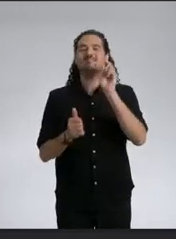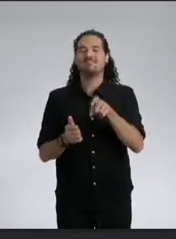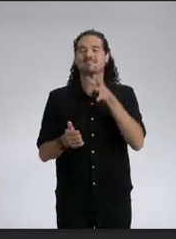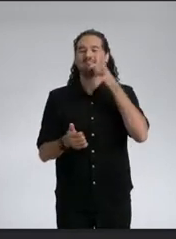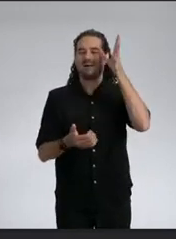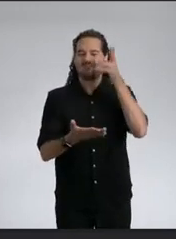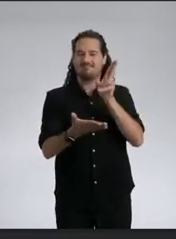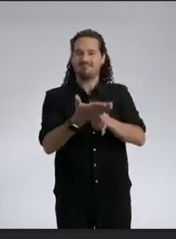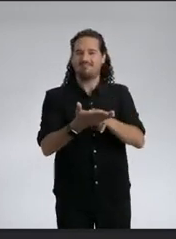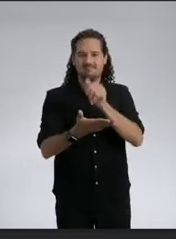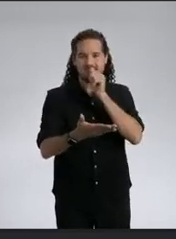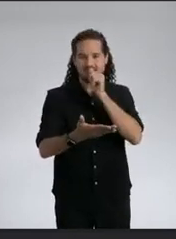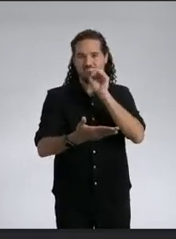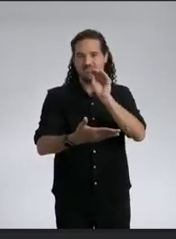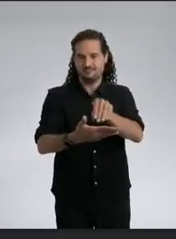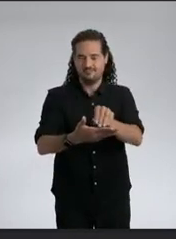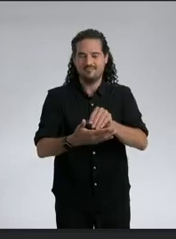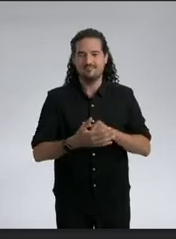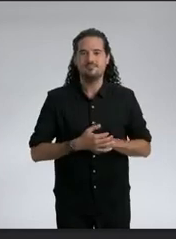approval.